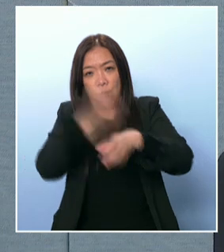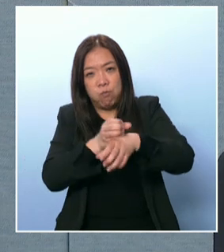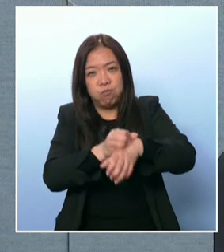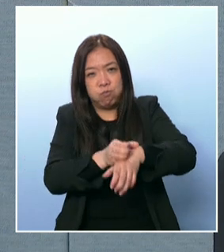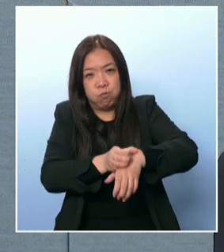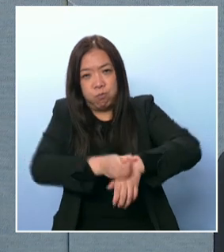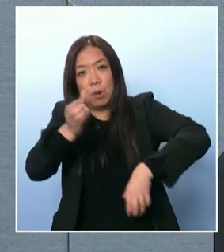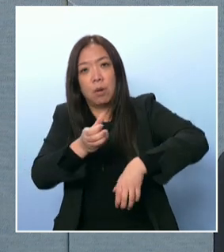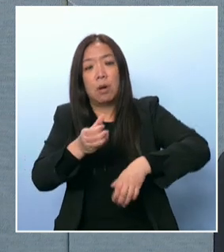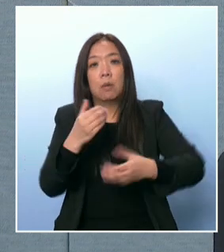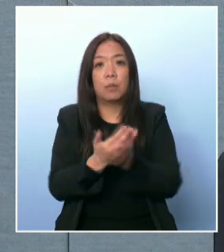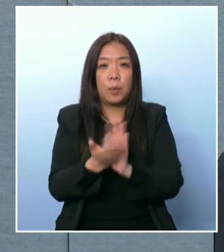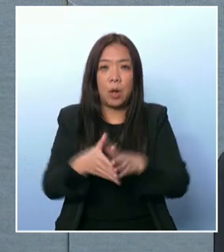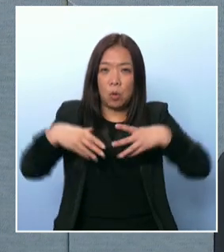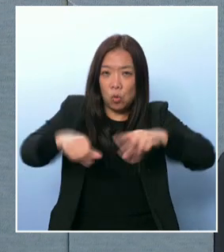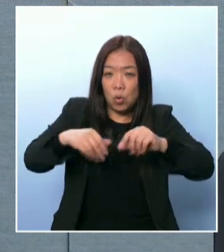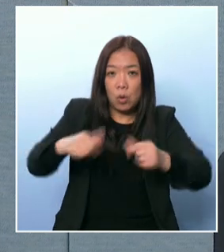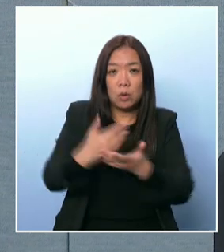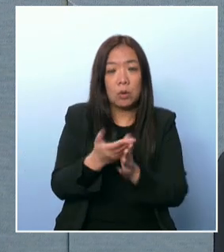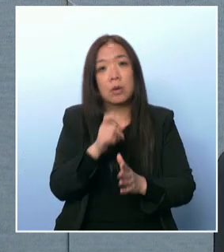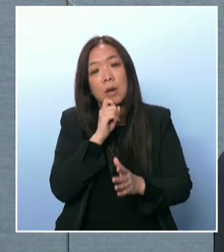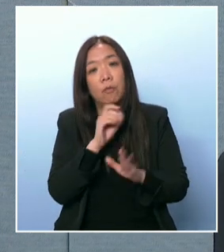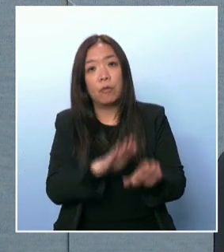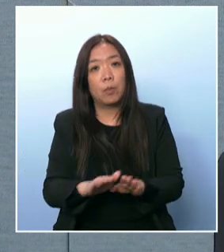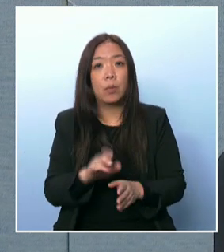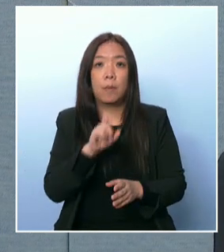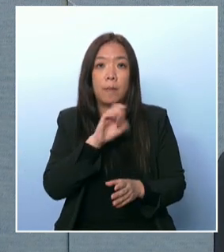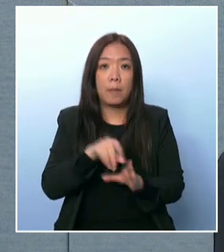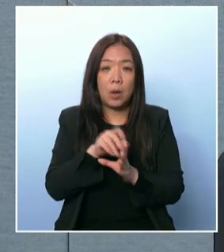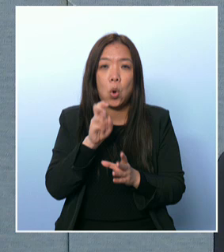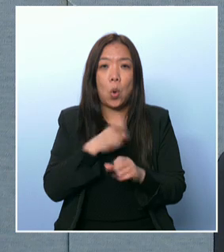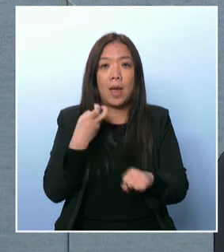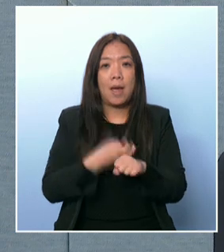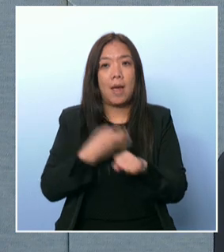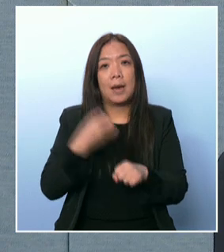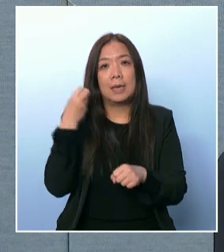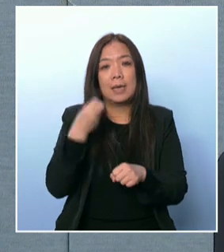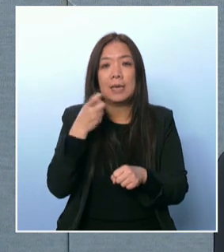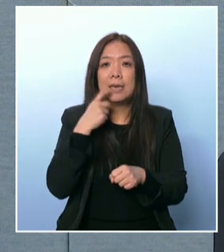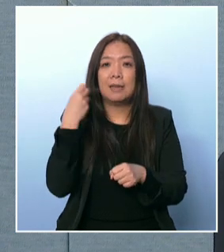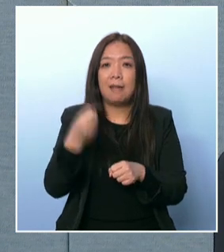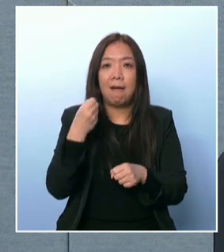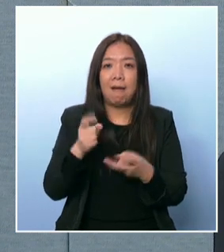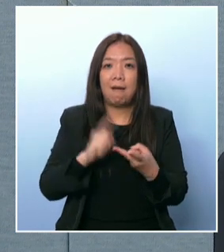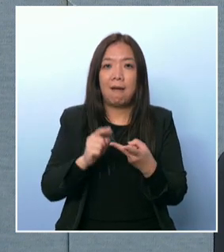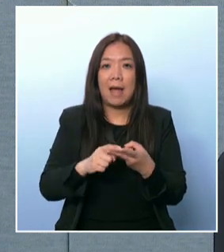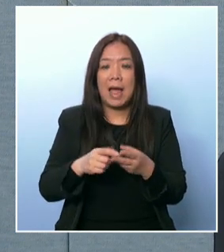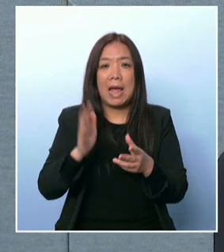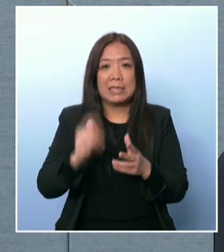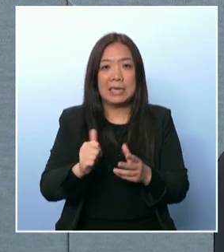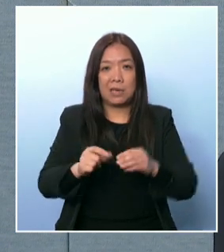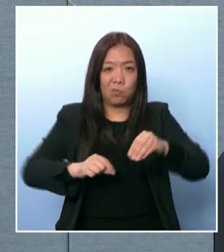also have moxibustion, acupuncture, acupressure, bone setting, and so